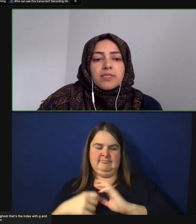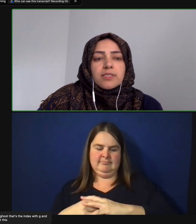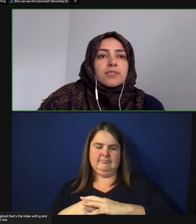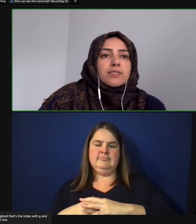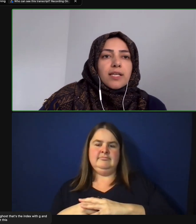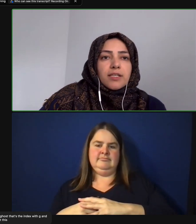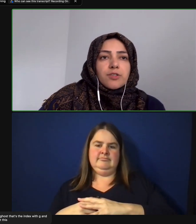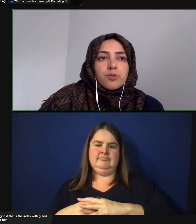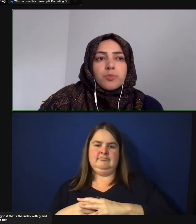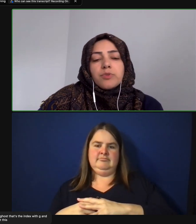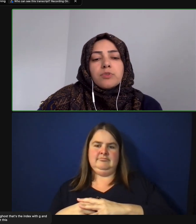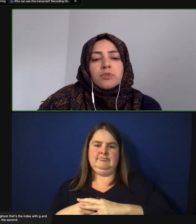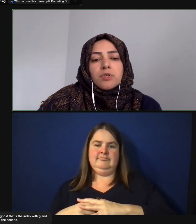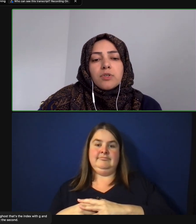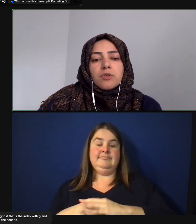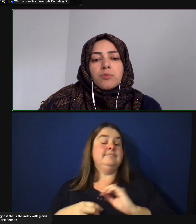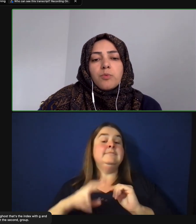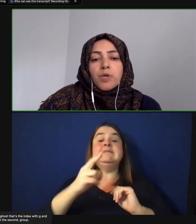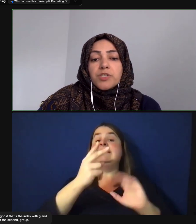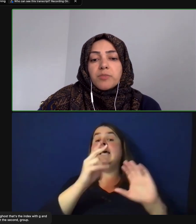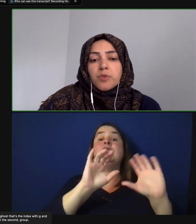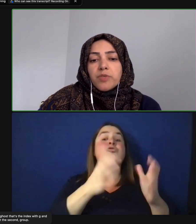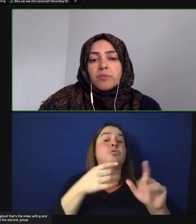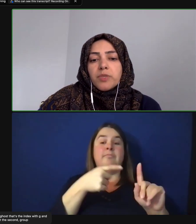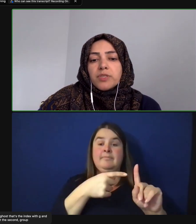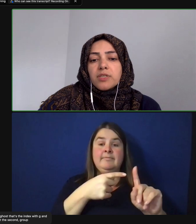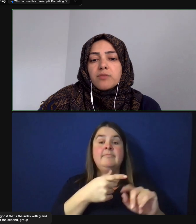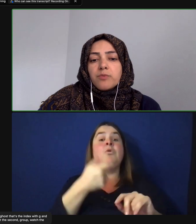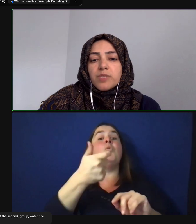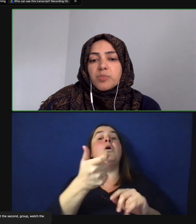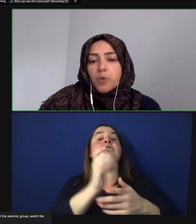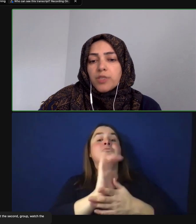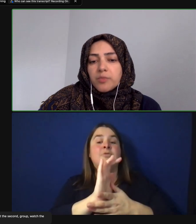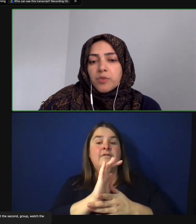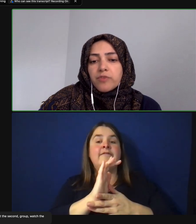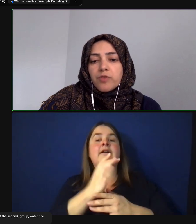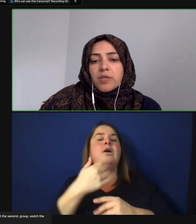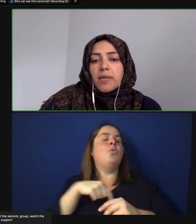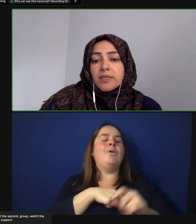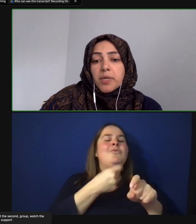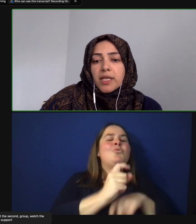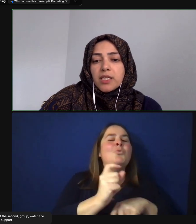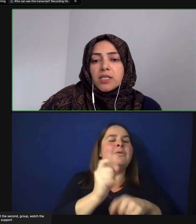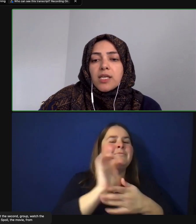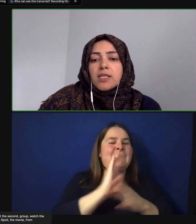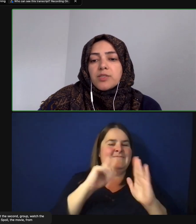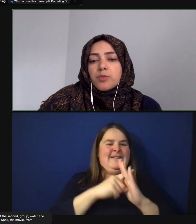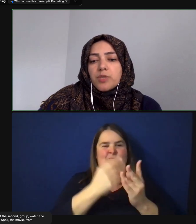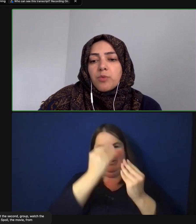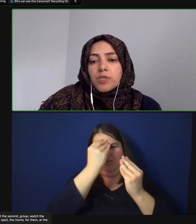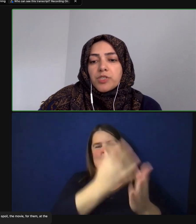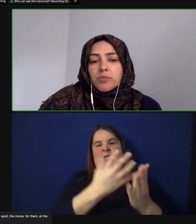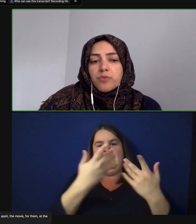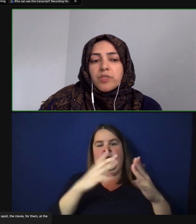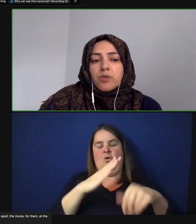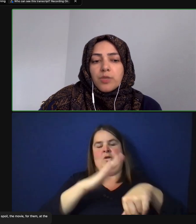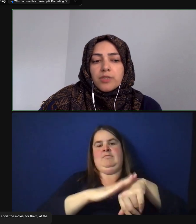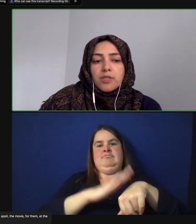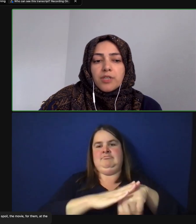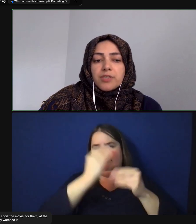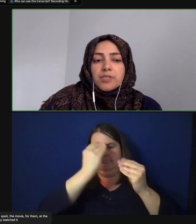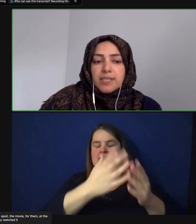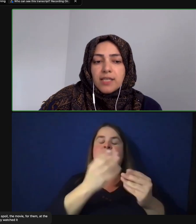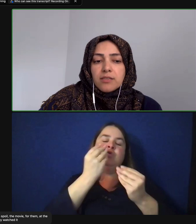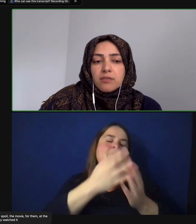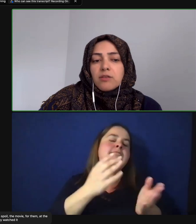The second group watched the movie, but we spoiled the movie for them at the beginning. So they watched the movie knowing